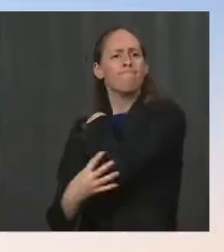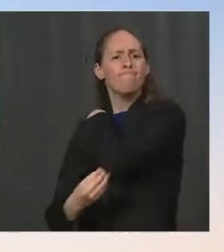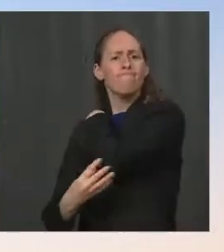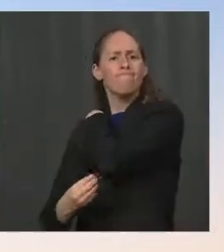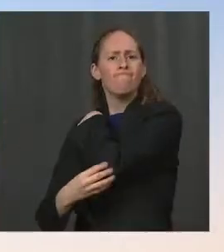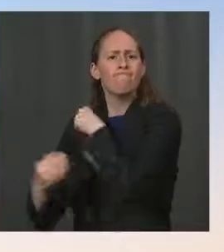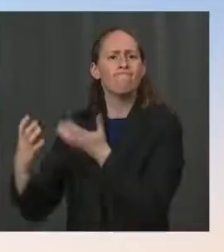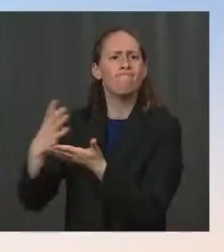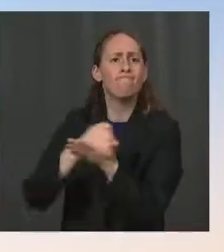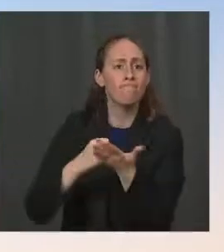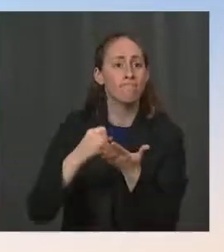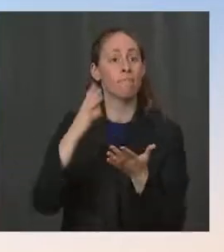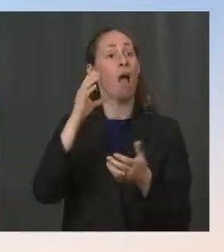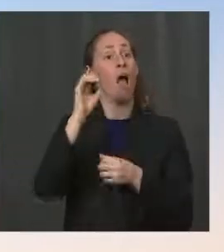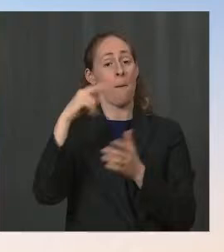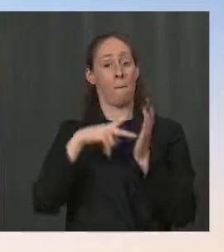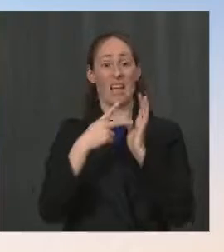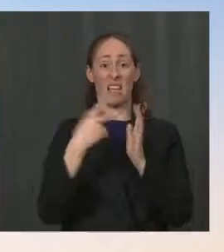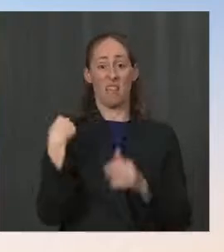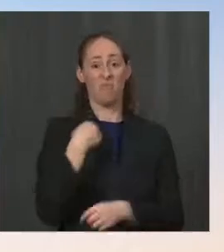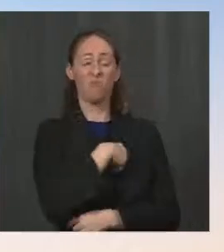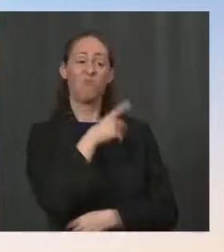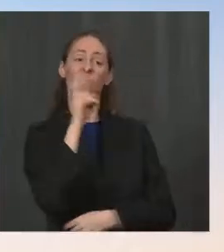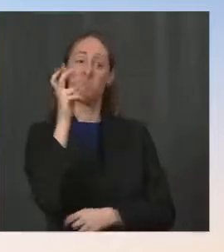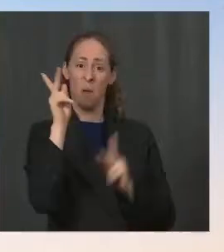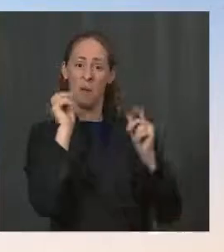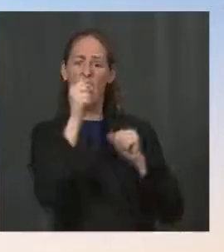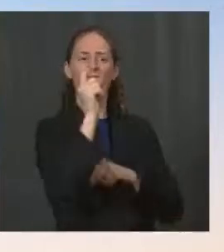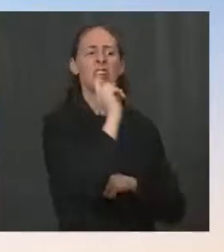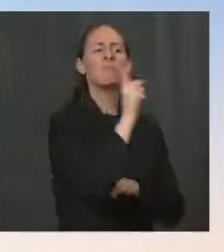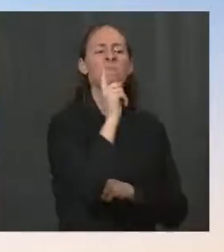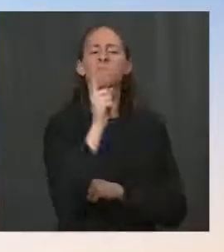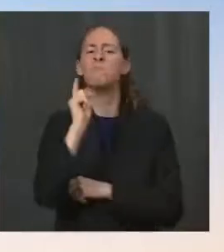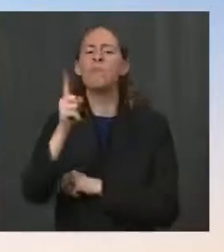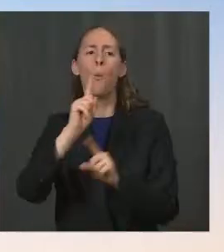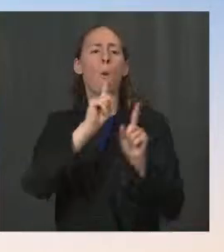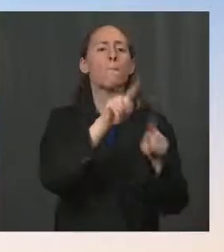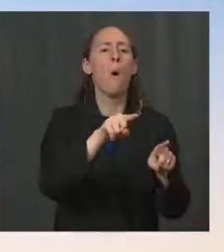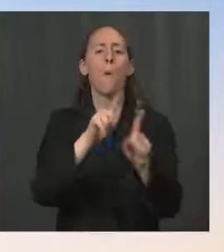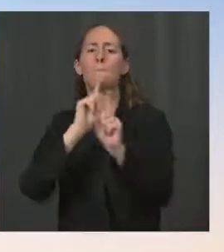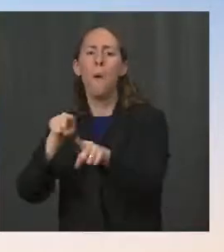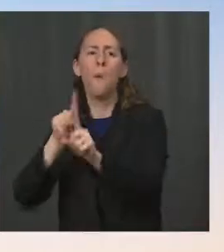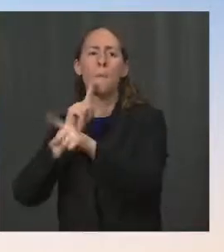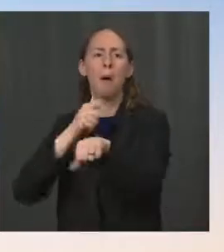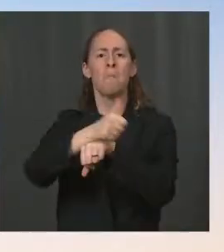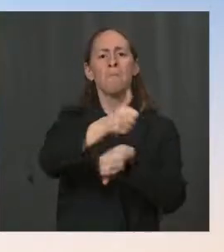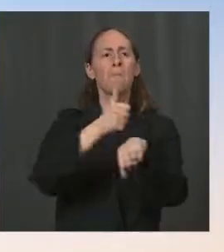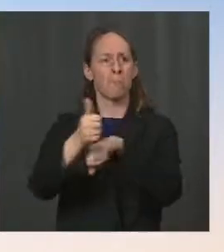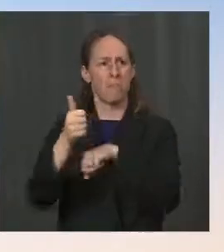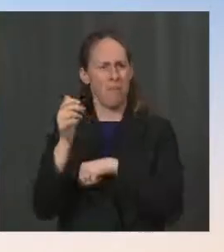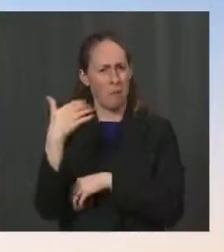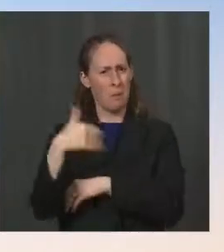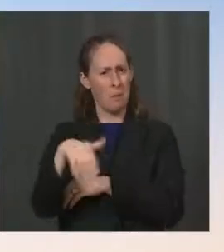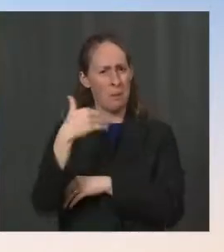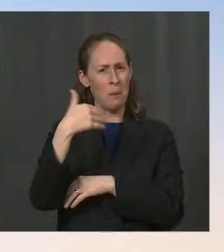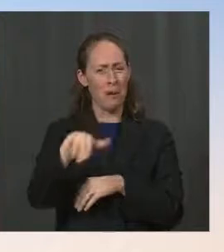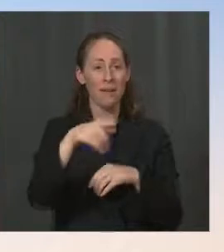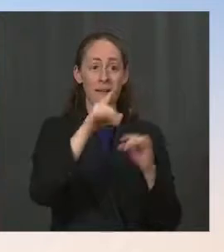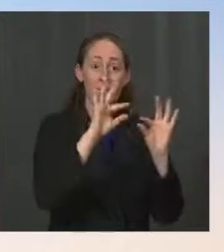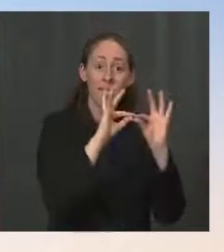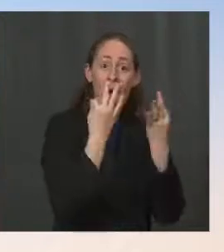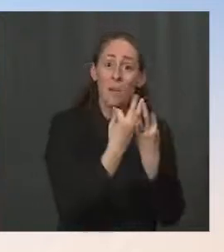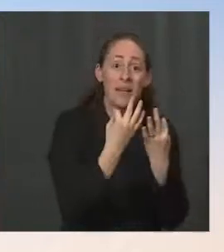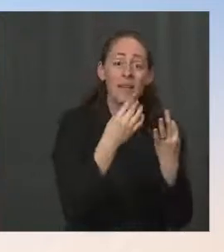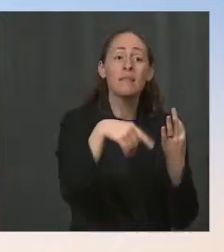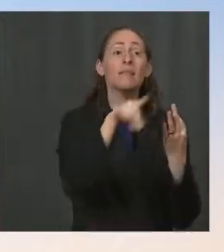anyone who they believe has helped another person get an abortion, which might even include family members, health care workers, front desk staff at a health care